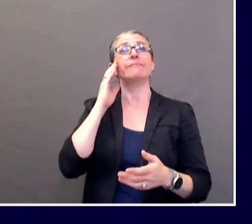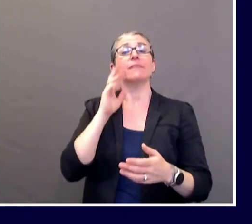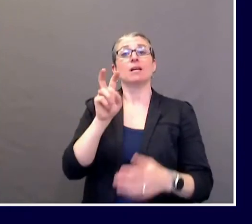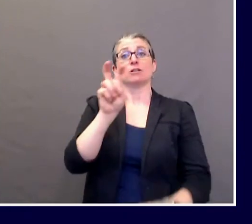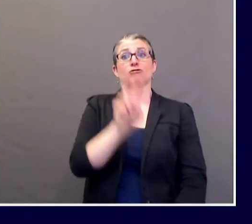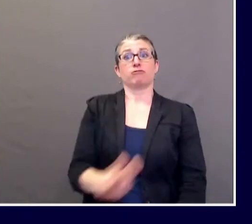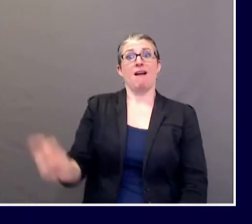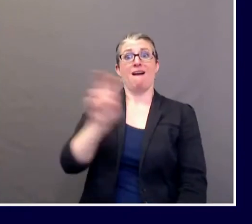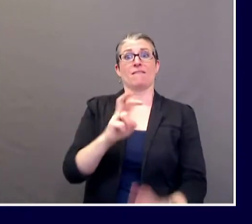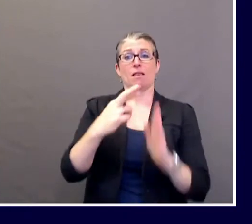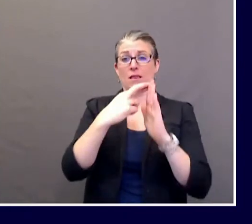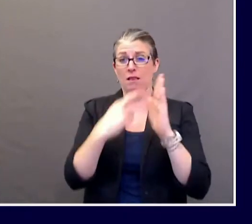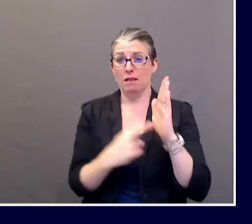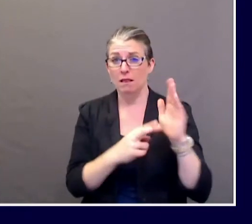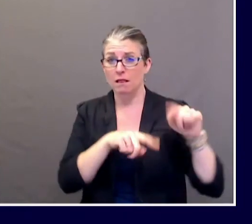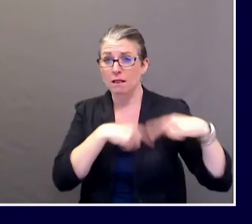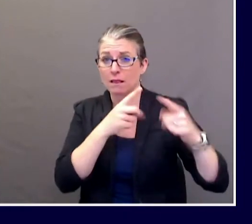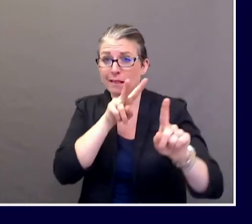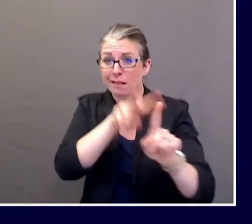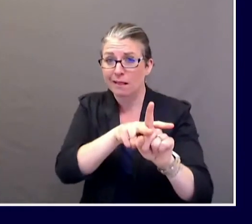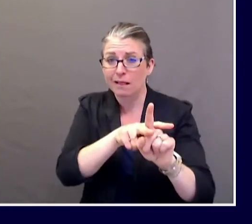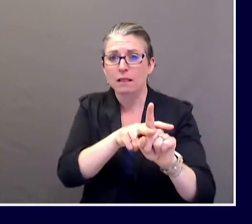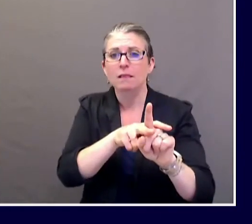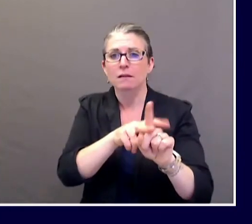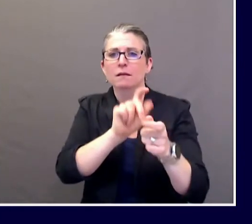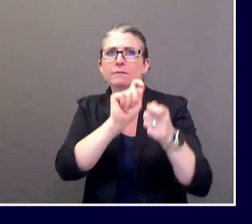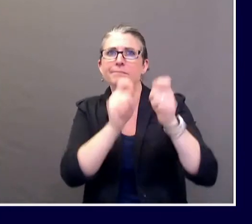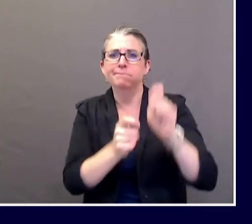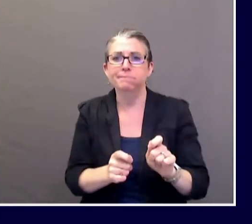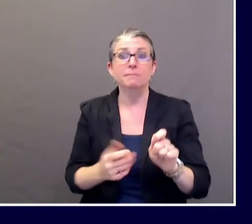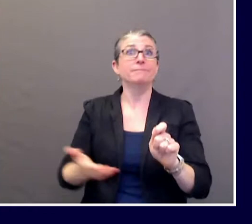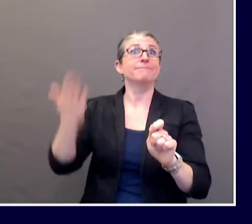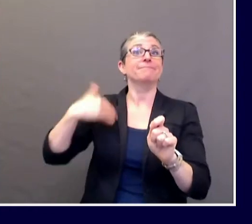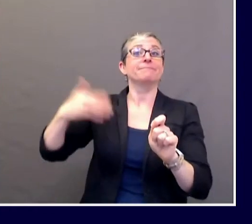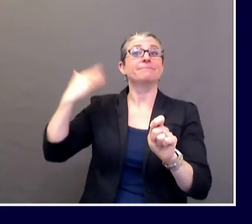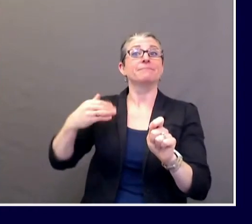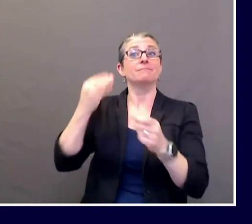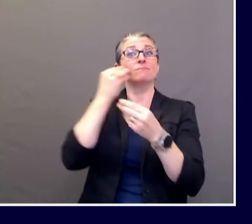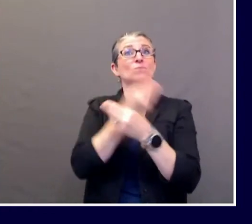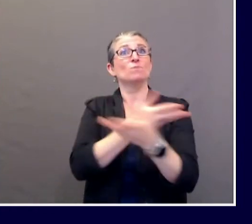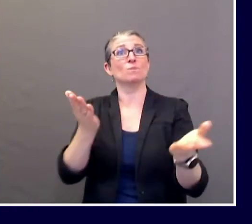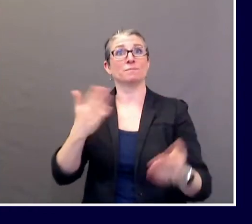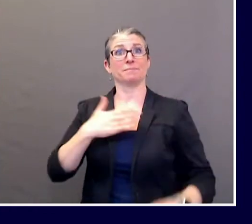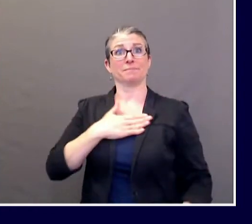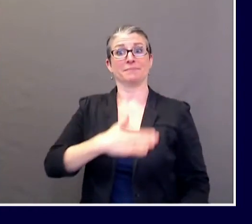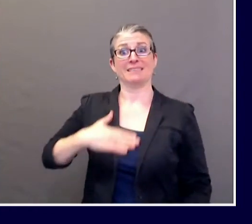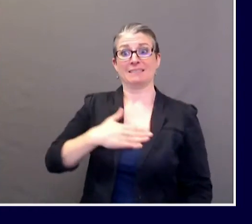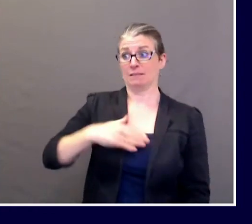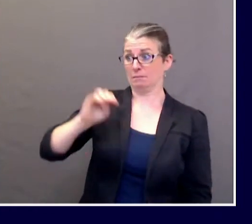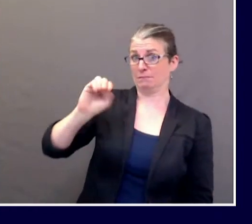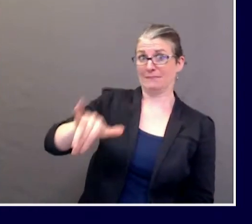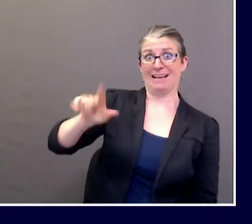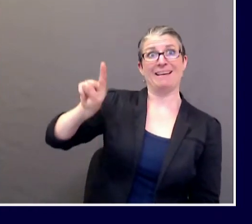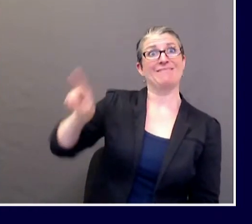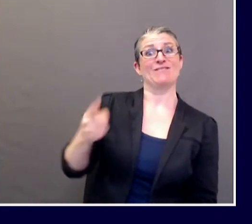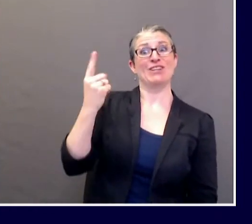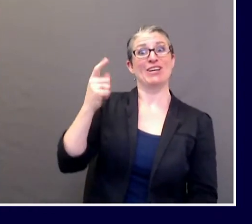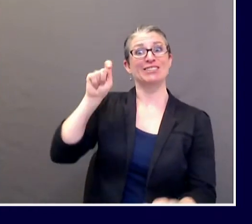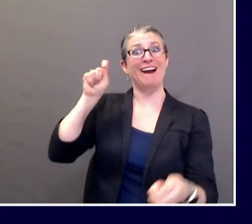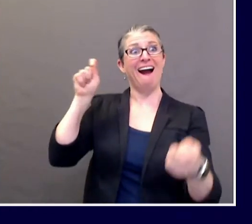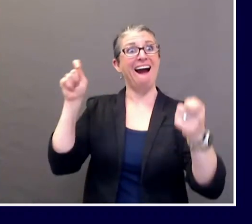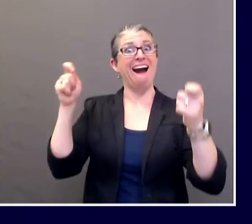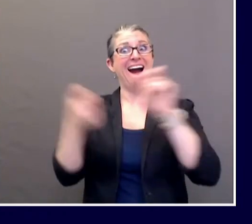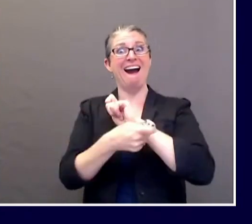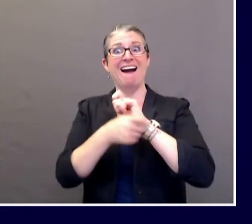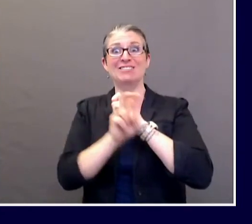about, come May 1st, there will be changes to Maine's travel policy, either for Maine people who